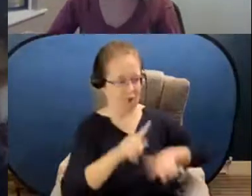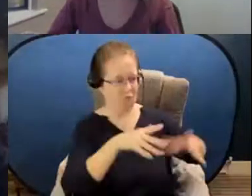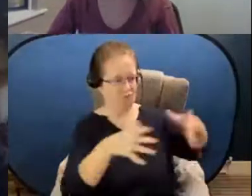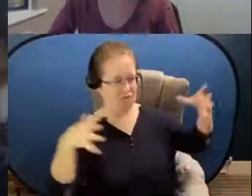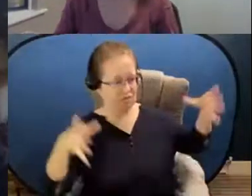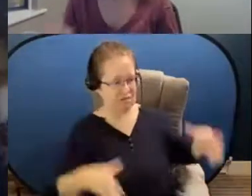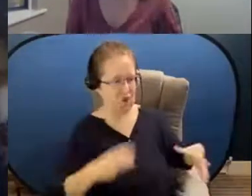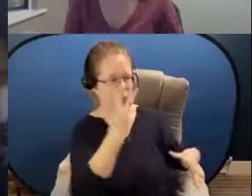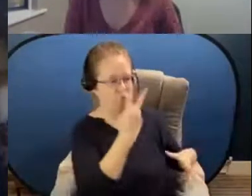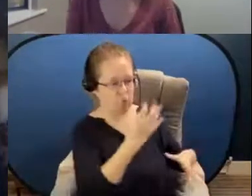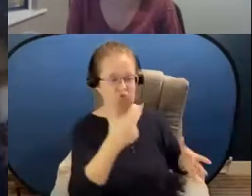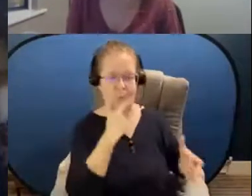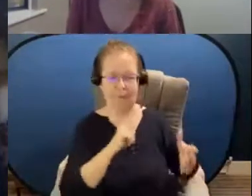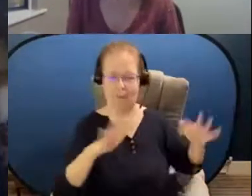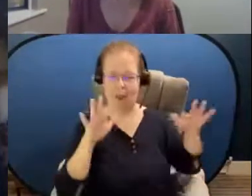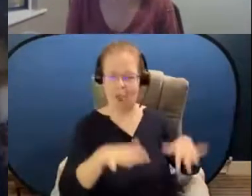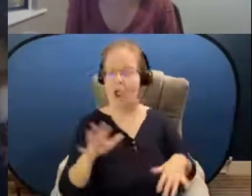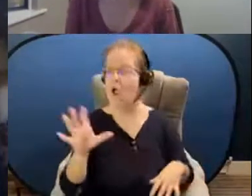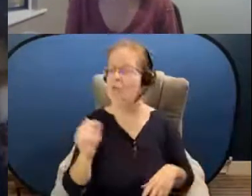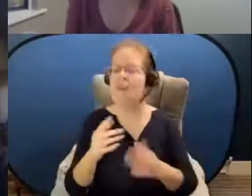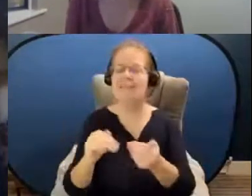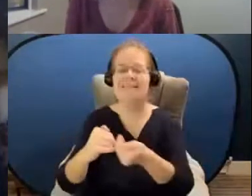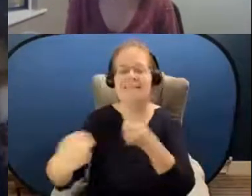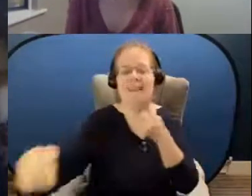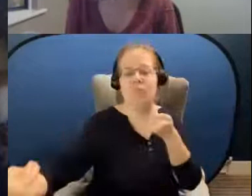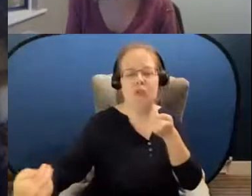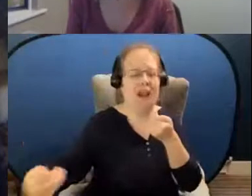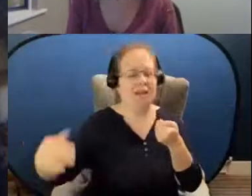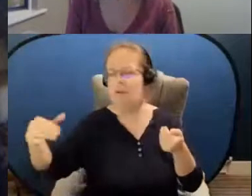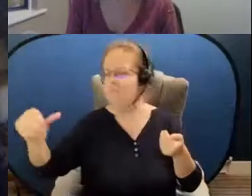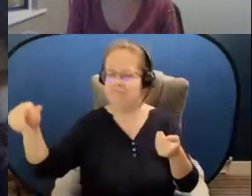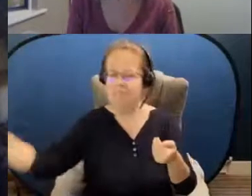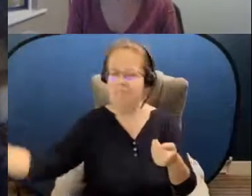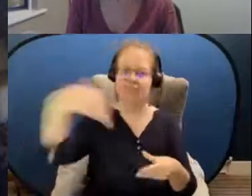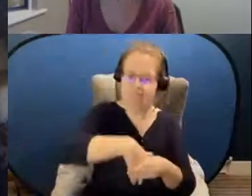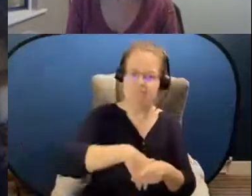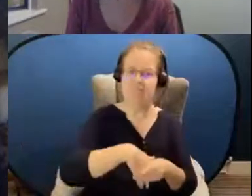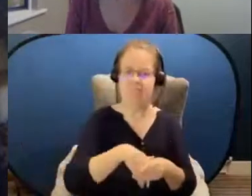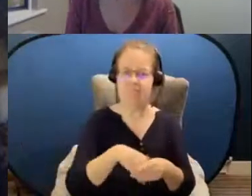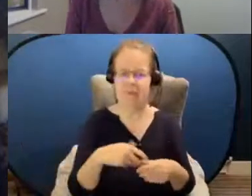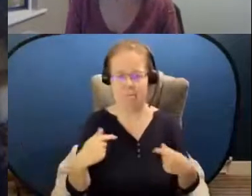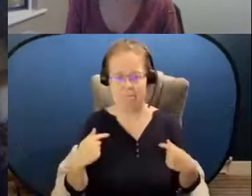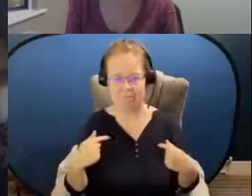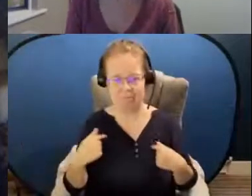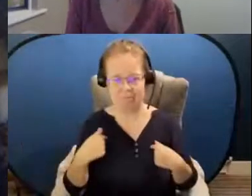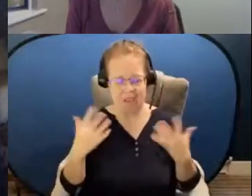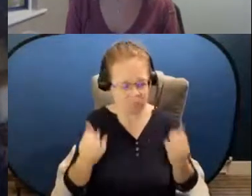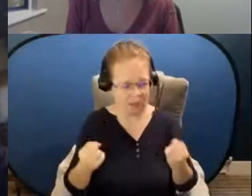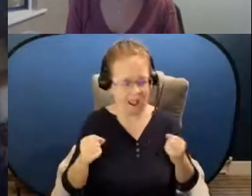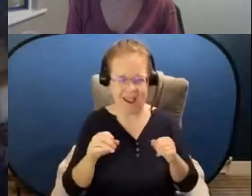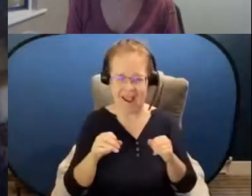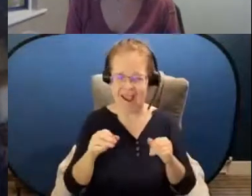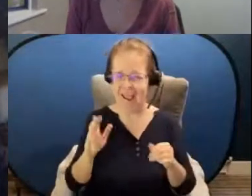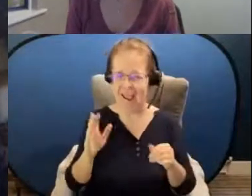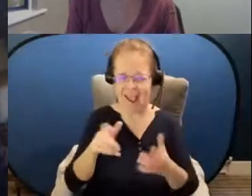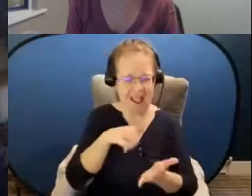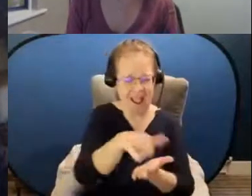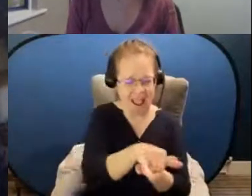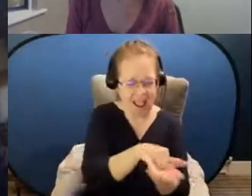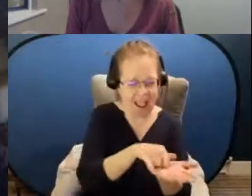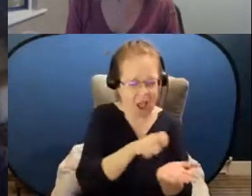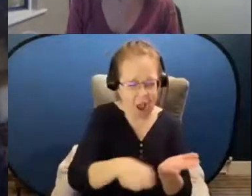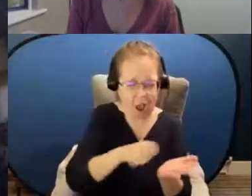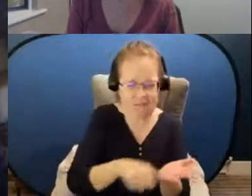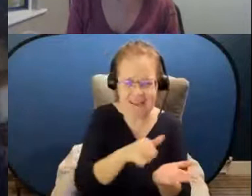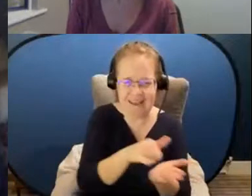sessions. Every session could have an accessibility component. Every article that's out there, every master's